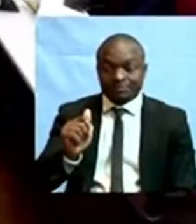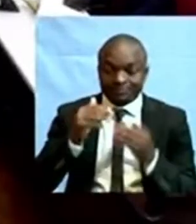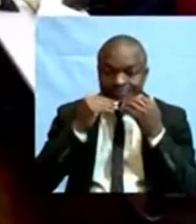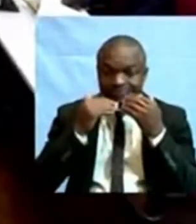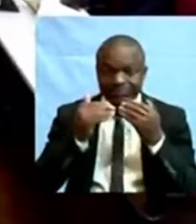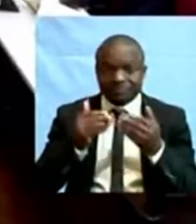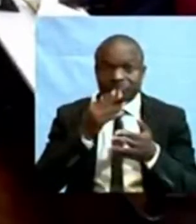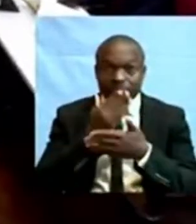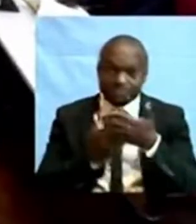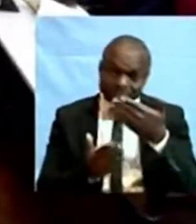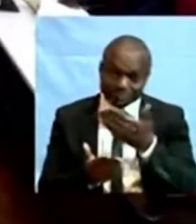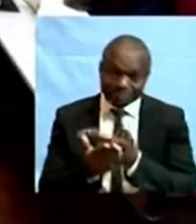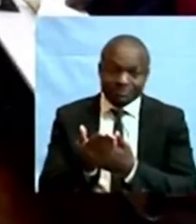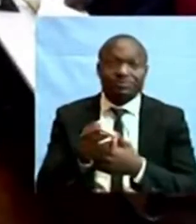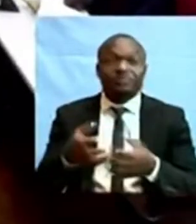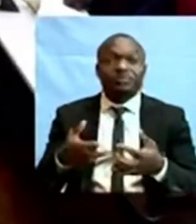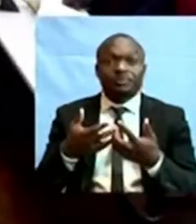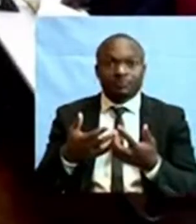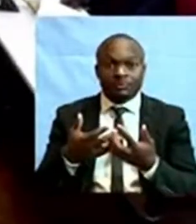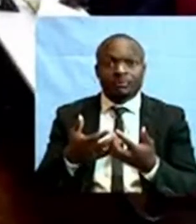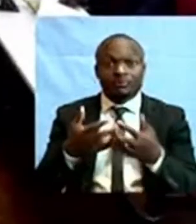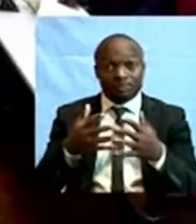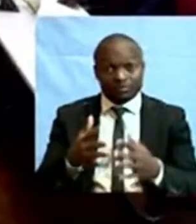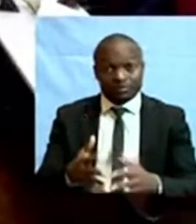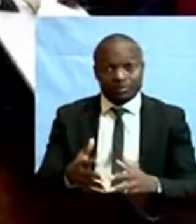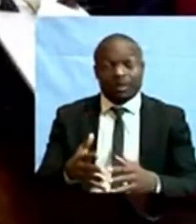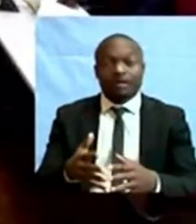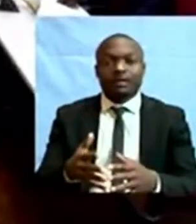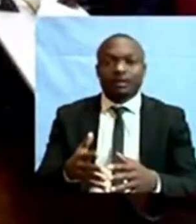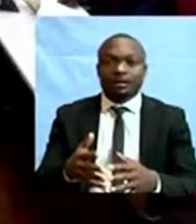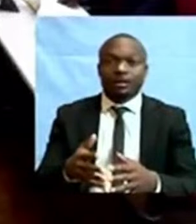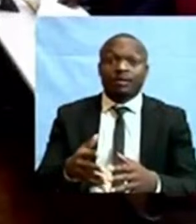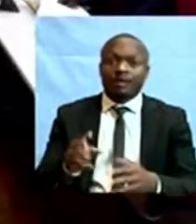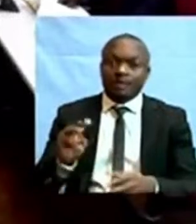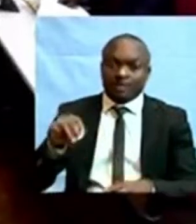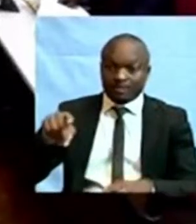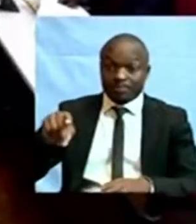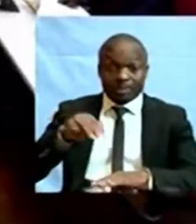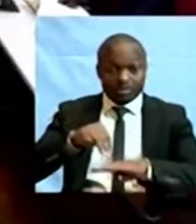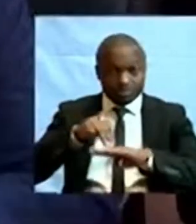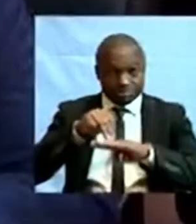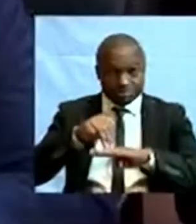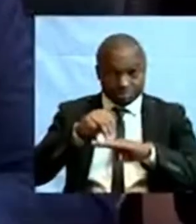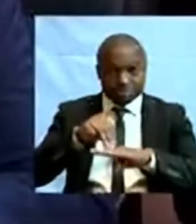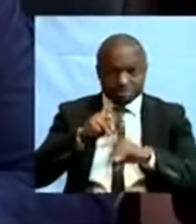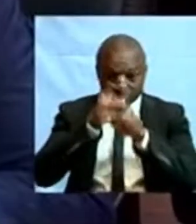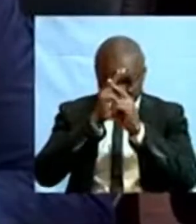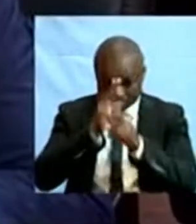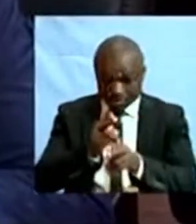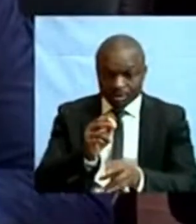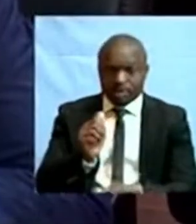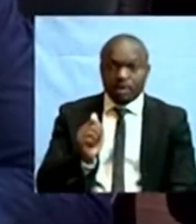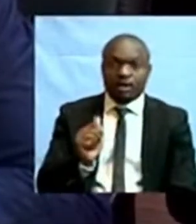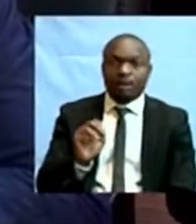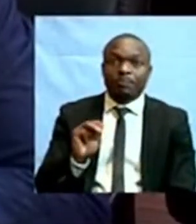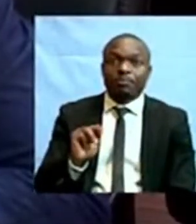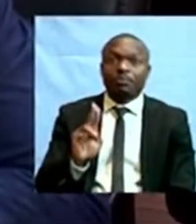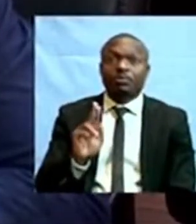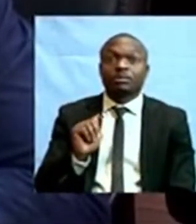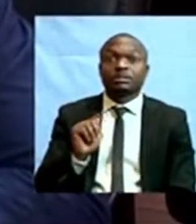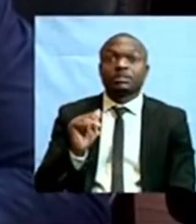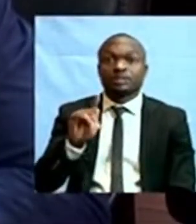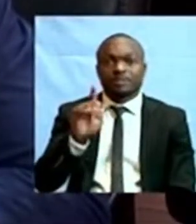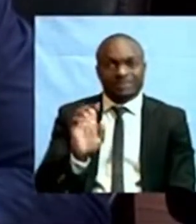Good morning, witness. I'm Engineer Oliver Amutike, Member of Parliament for Mongo Central, the home